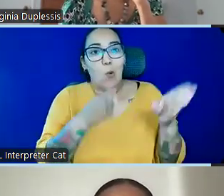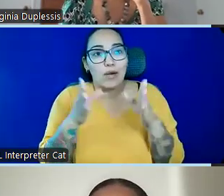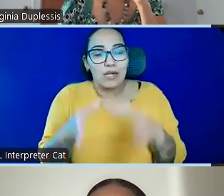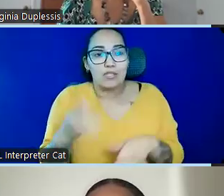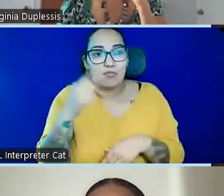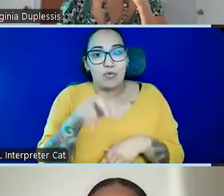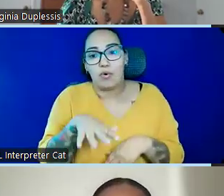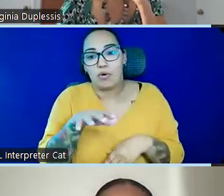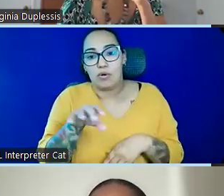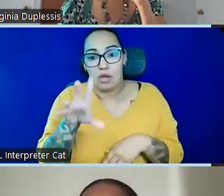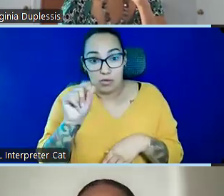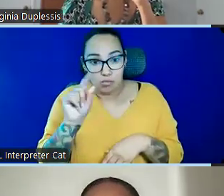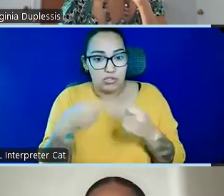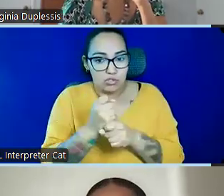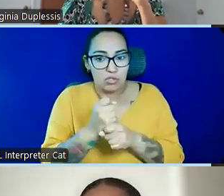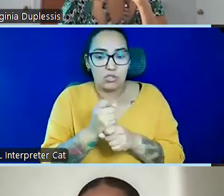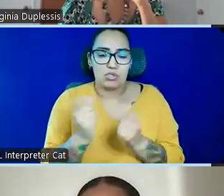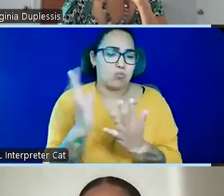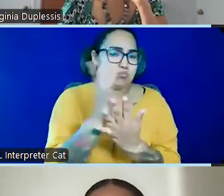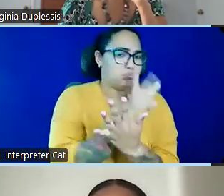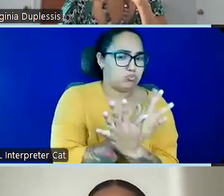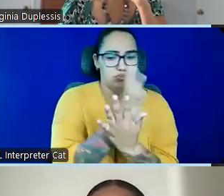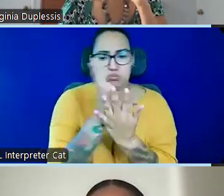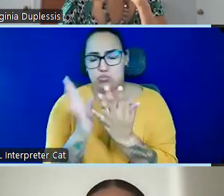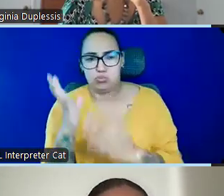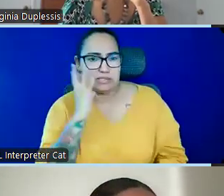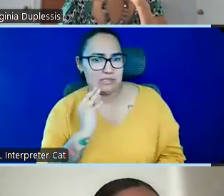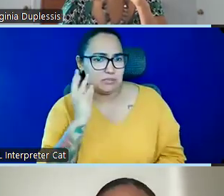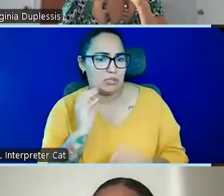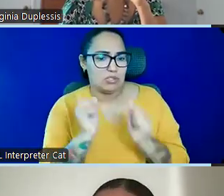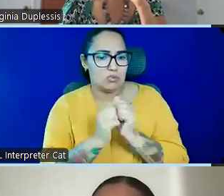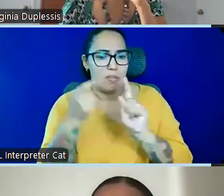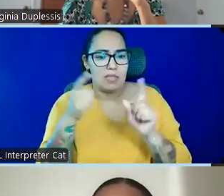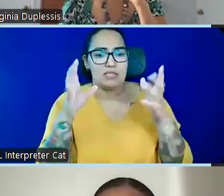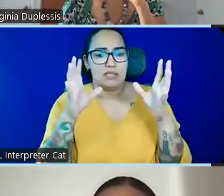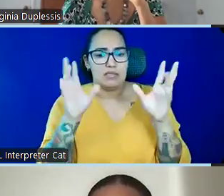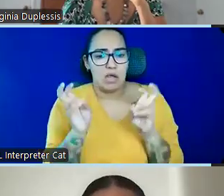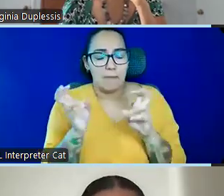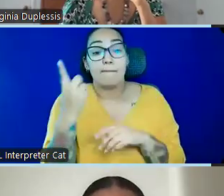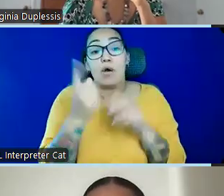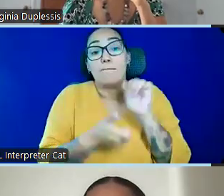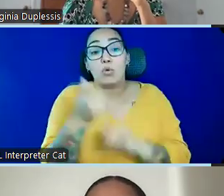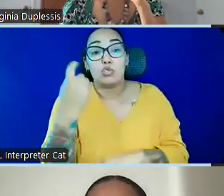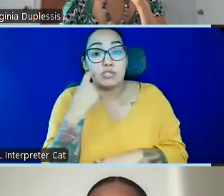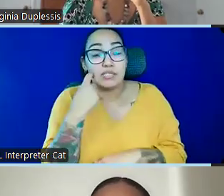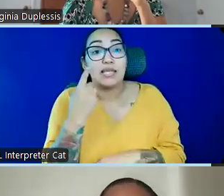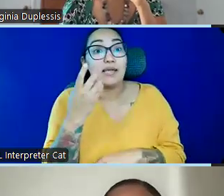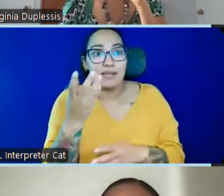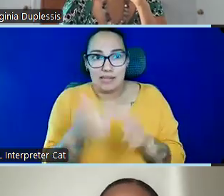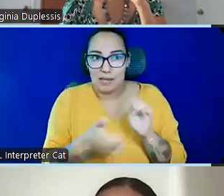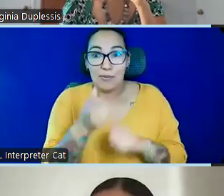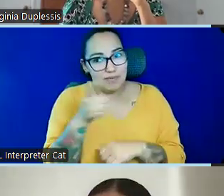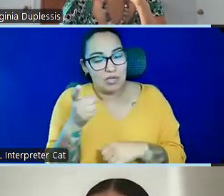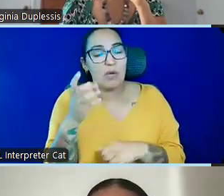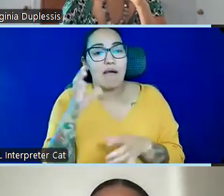And so I have a wide range of experience in this topic. But most recently, like many of you, I gained a lot